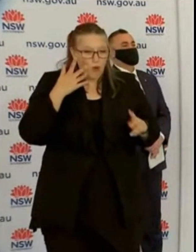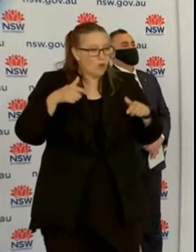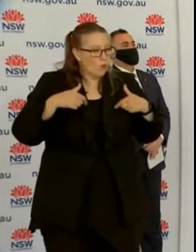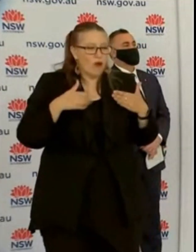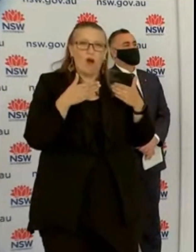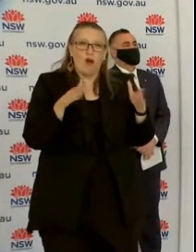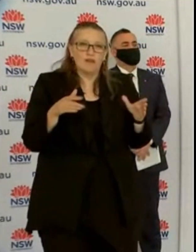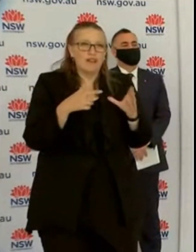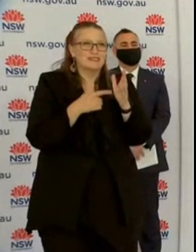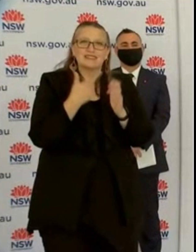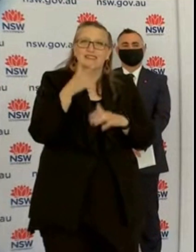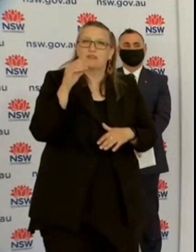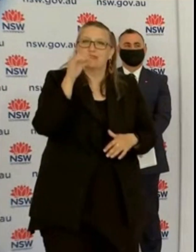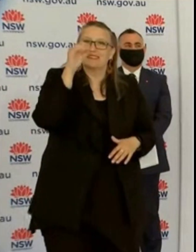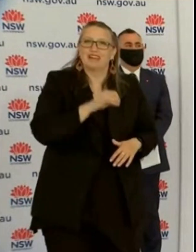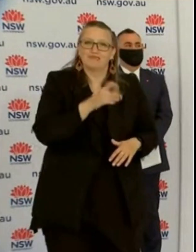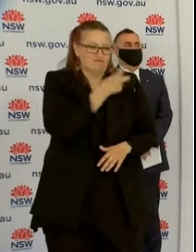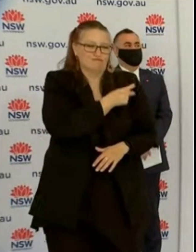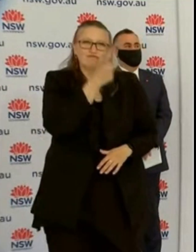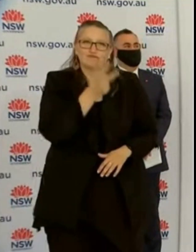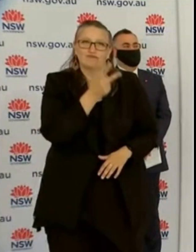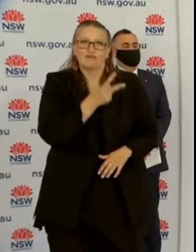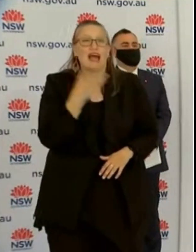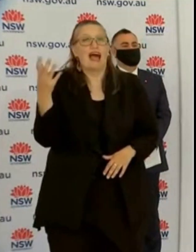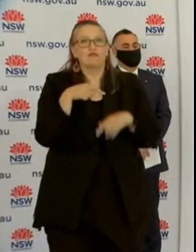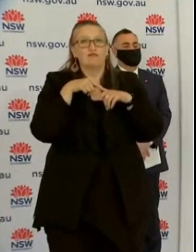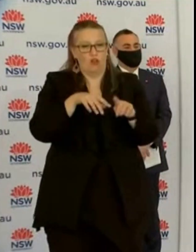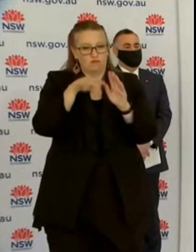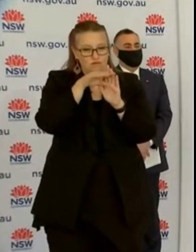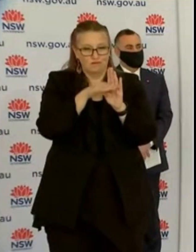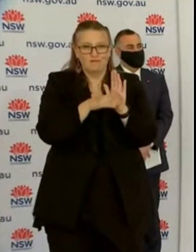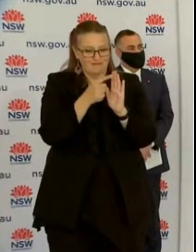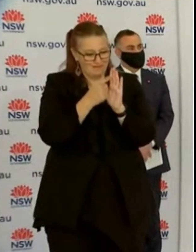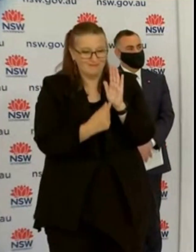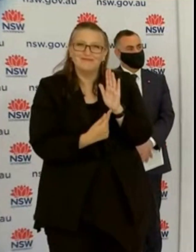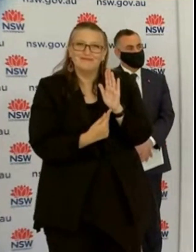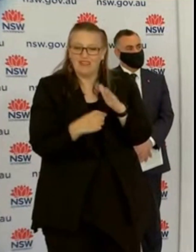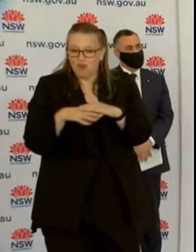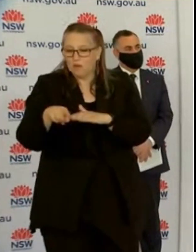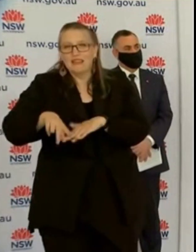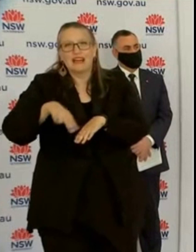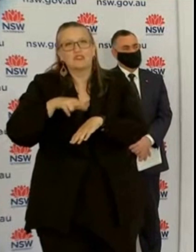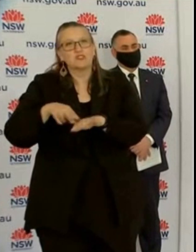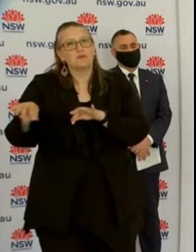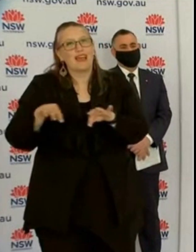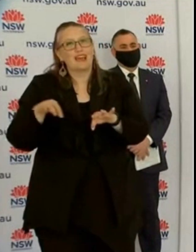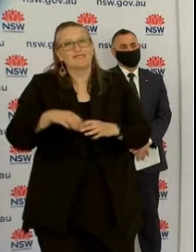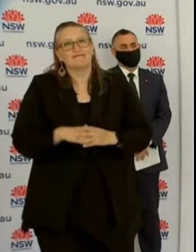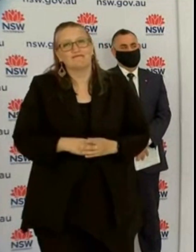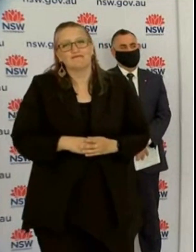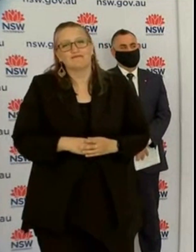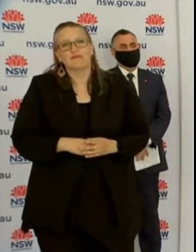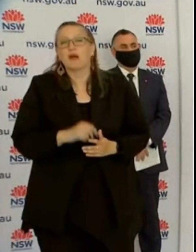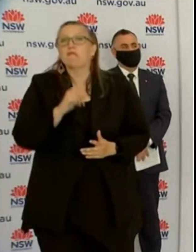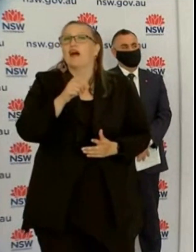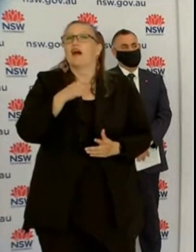double dose, and certainly we'll meet all those conditions. But I'm extremely optimistic that at 70% double dose, everybody who is